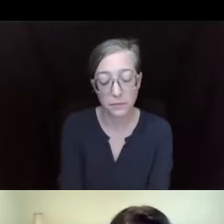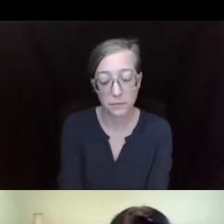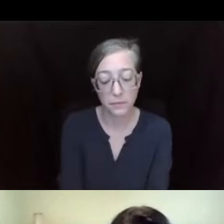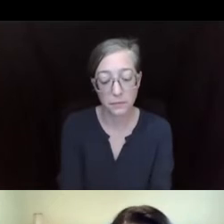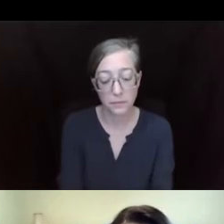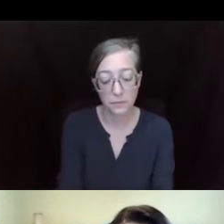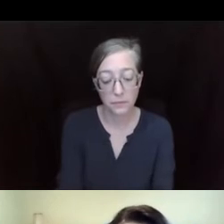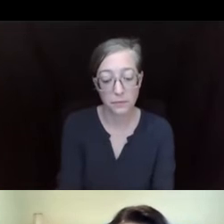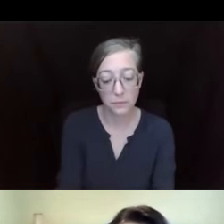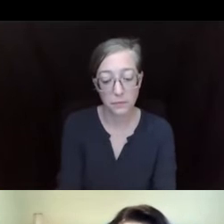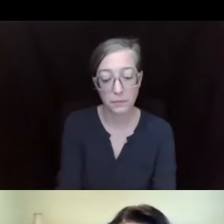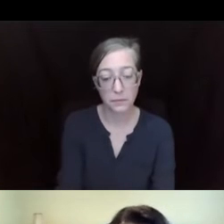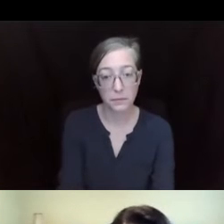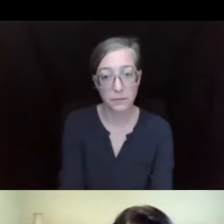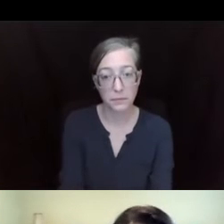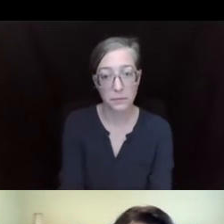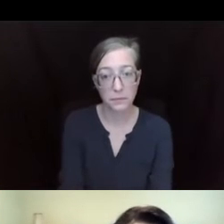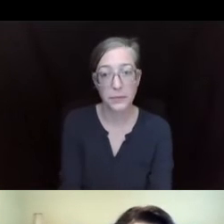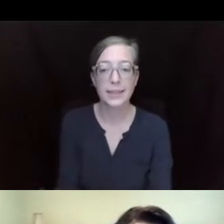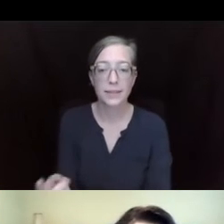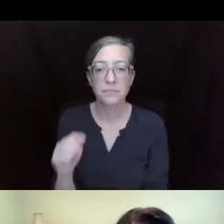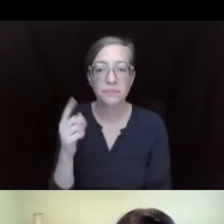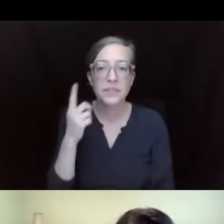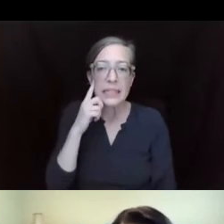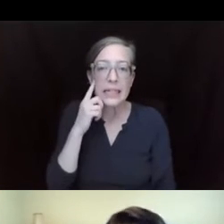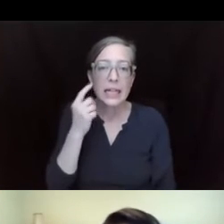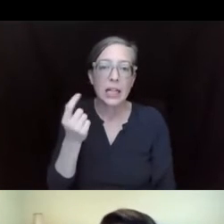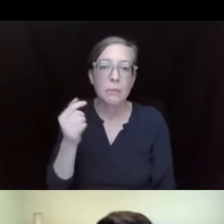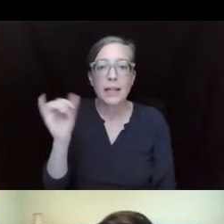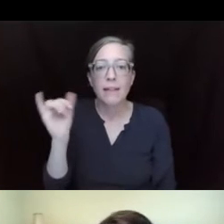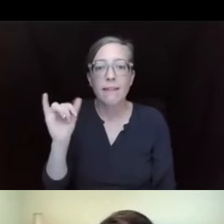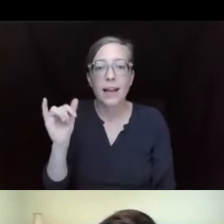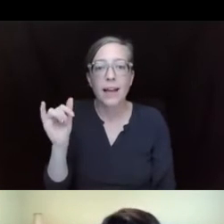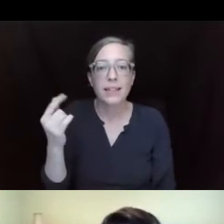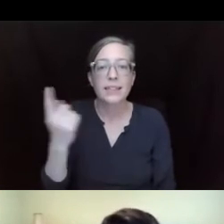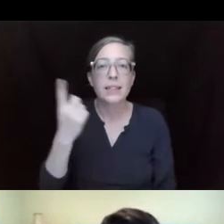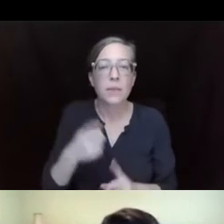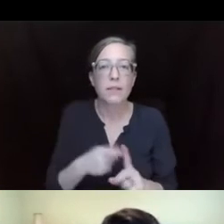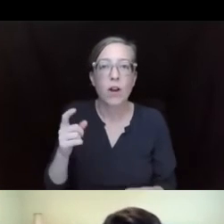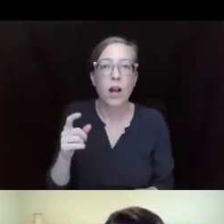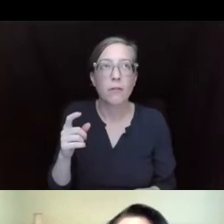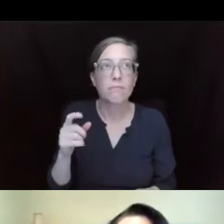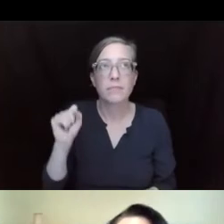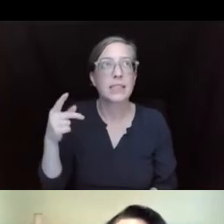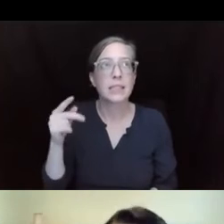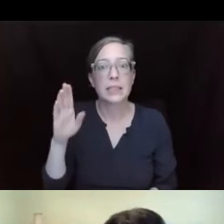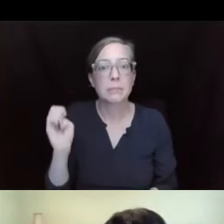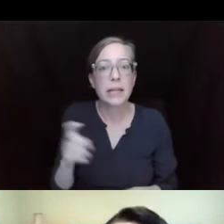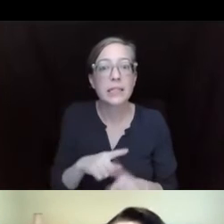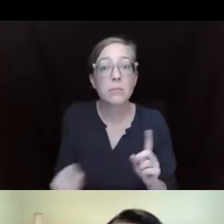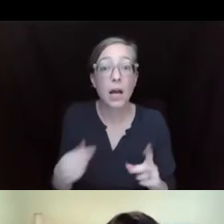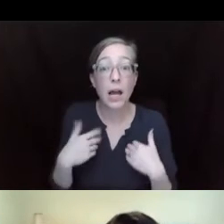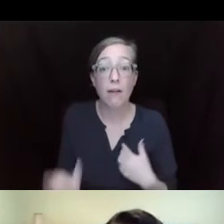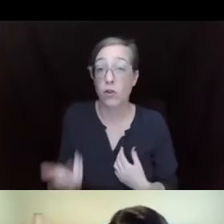I know it sounds like something from outer space, but it's of the second kind and it has a 3. Why it has the 3? Because it has